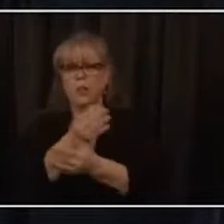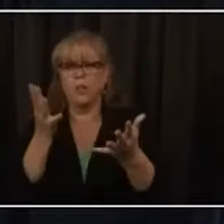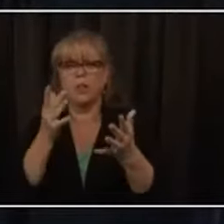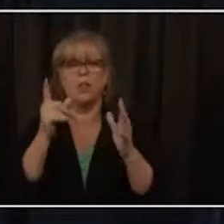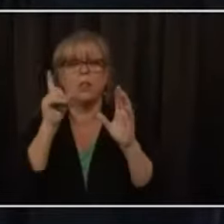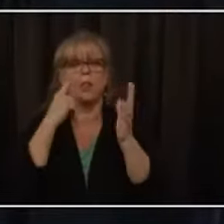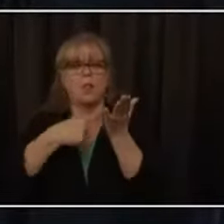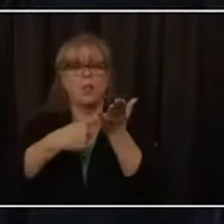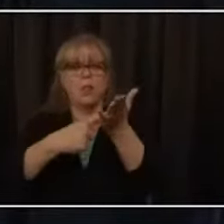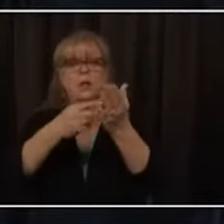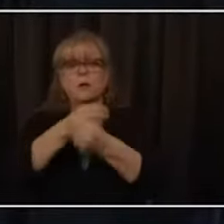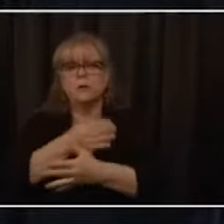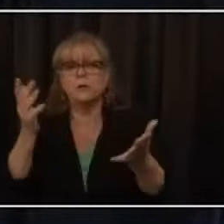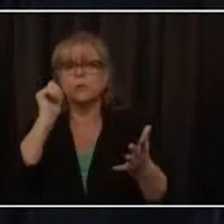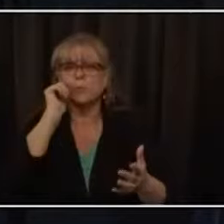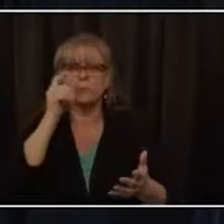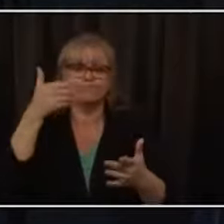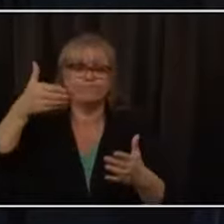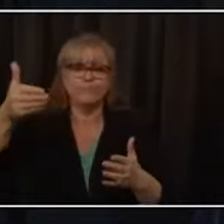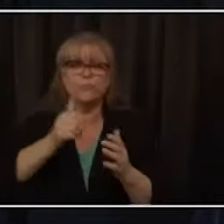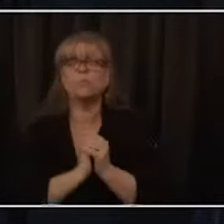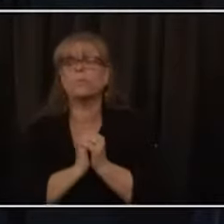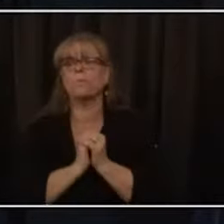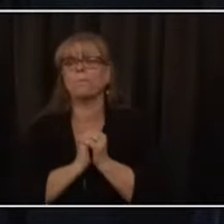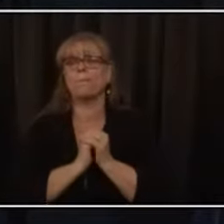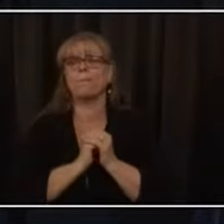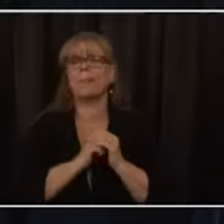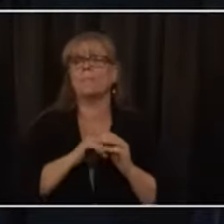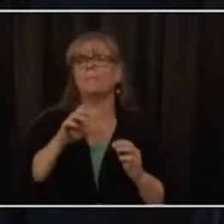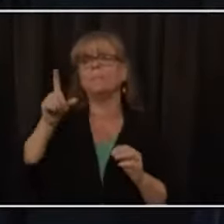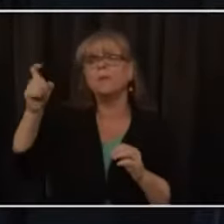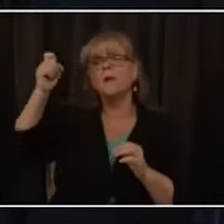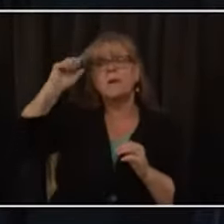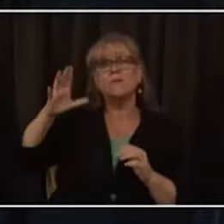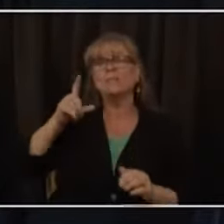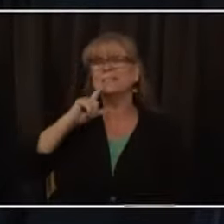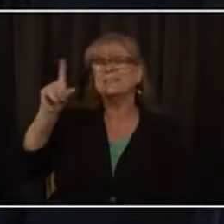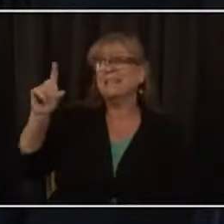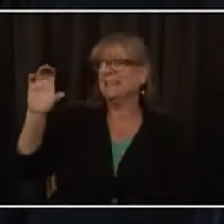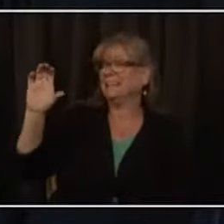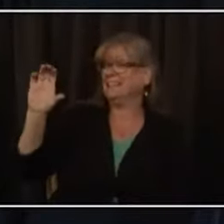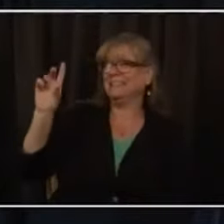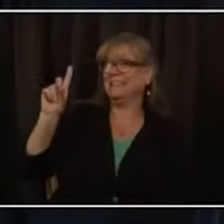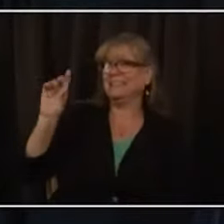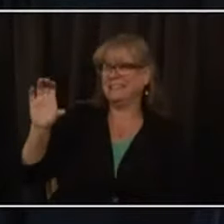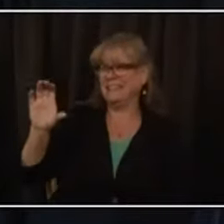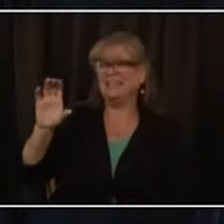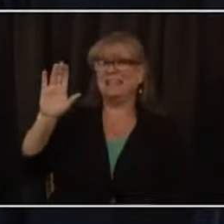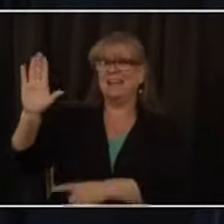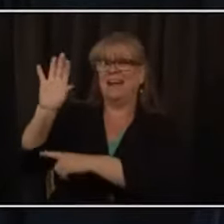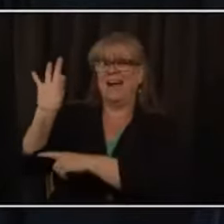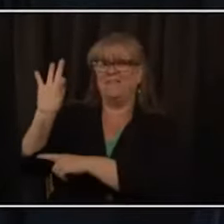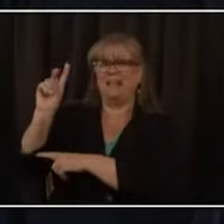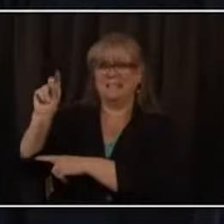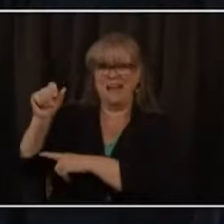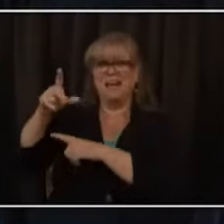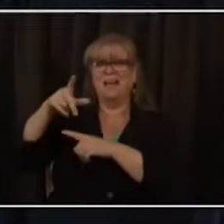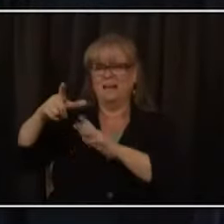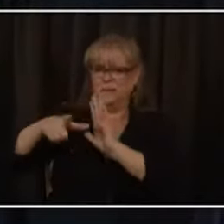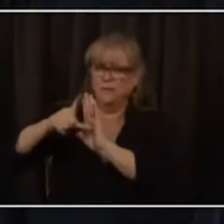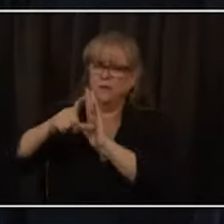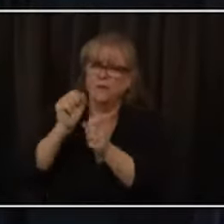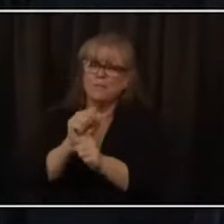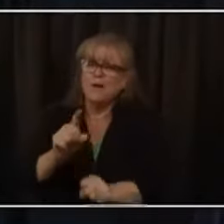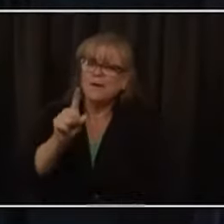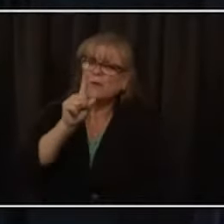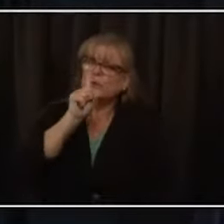And again, this pause recommended by the FDA and CDC is designed to increase public confidence in the vaccines. And we want people to know that the vaccines are safe